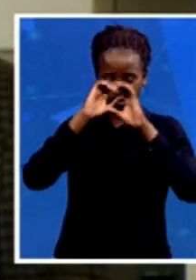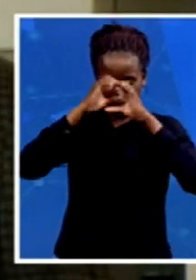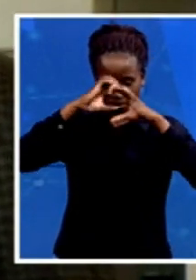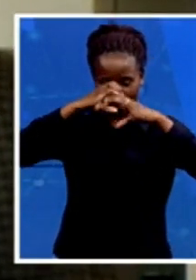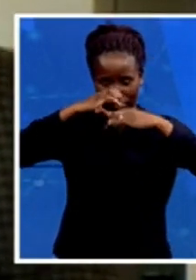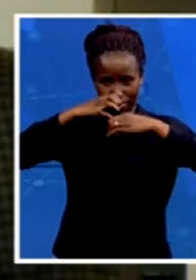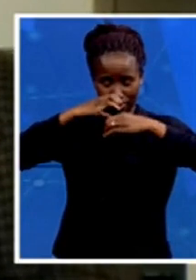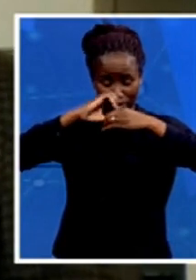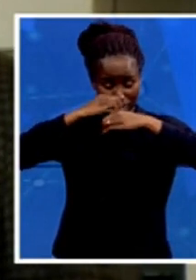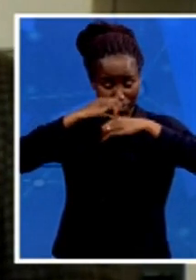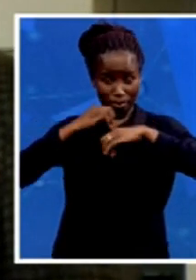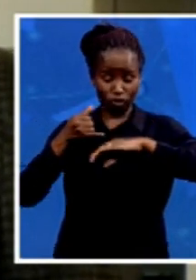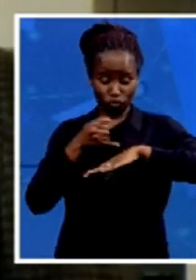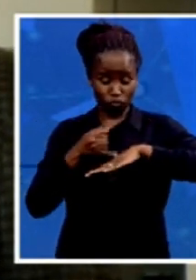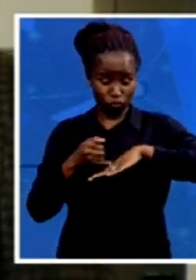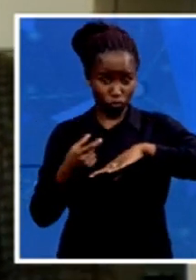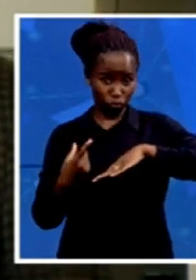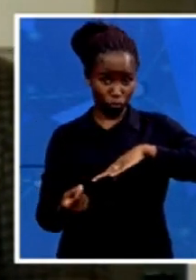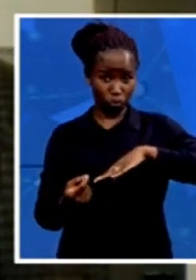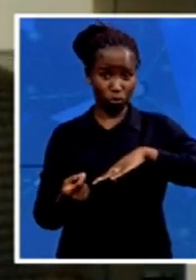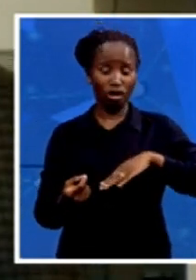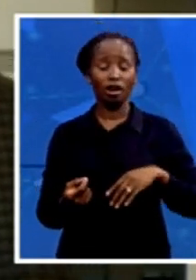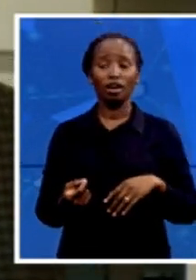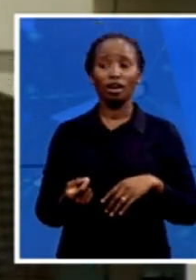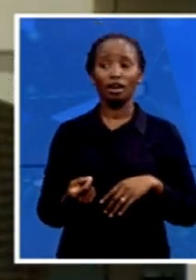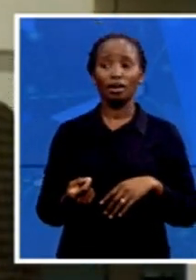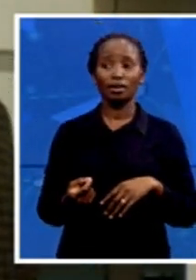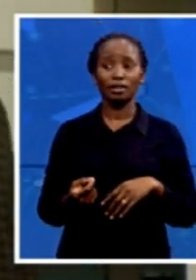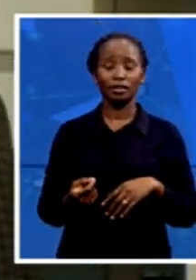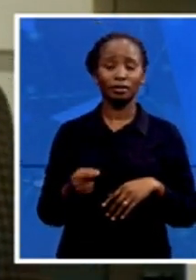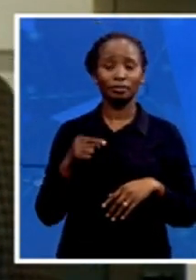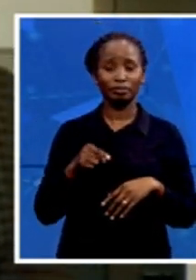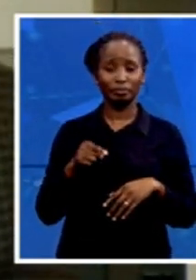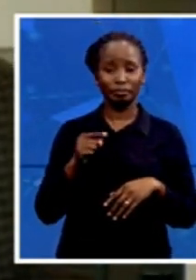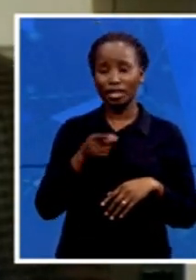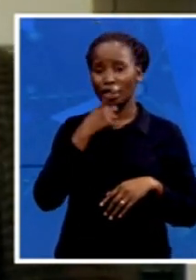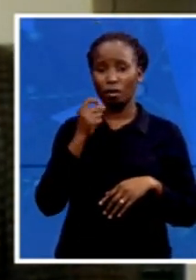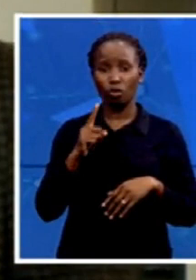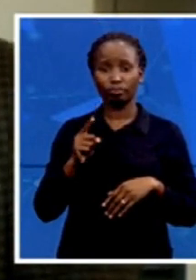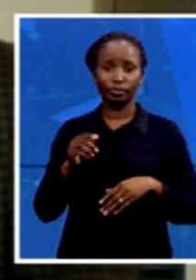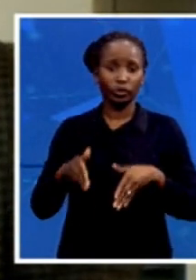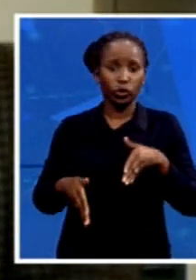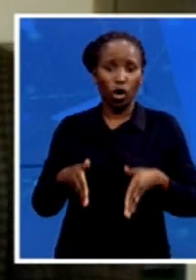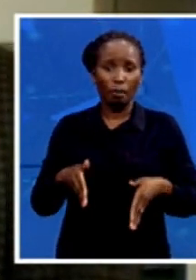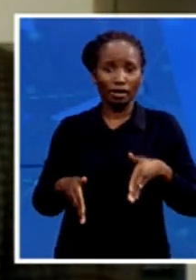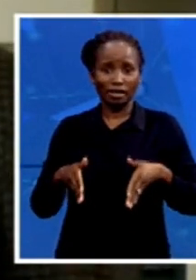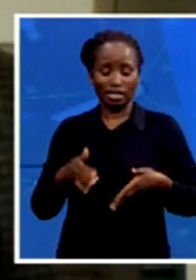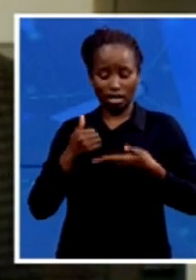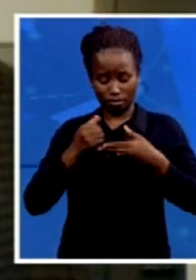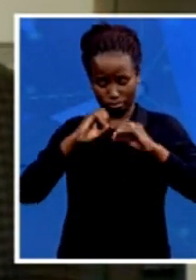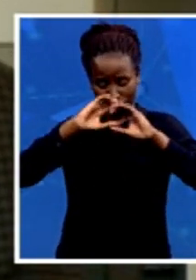which is essentially, it's actually called robotic assisted laparoscopic surgery, which offers, far